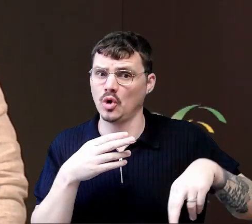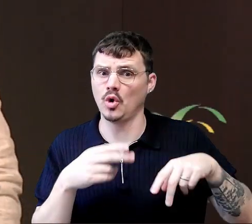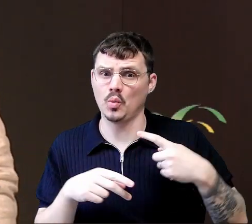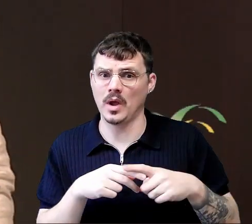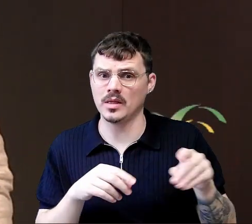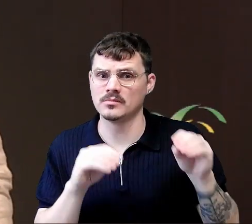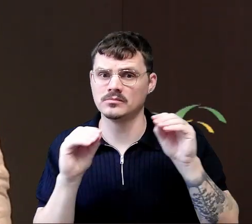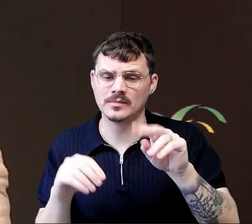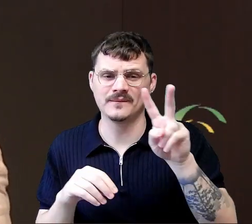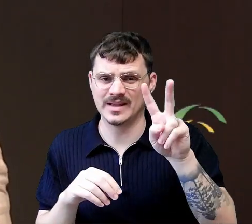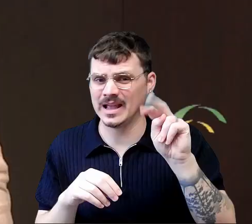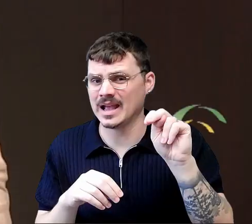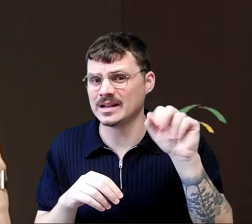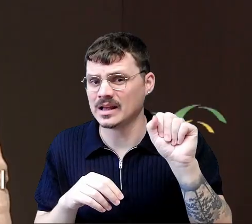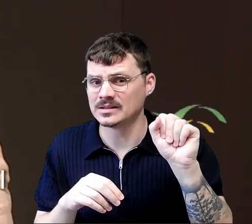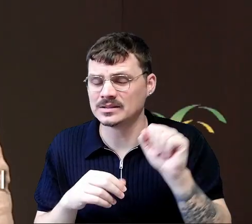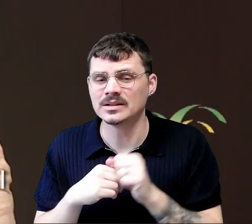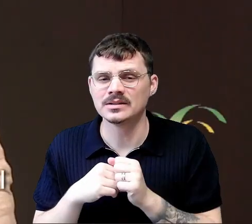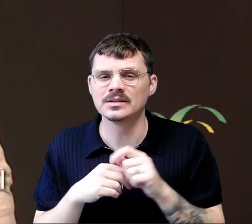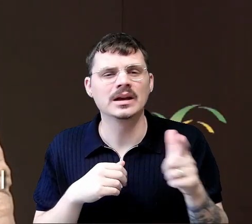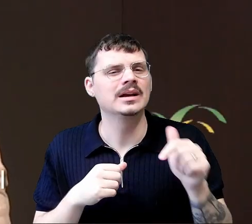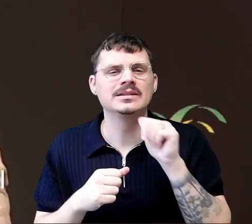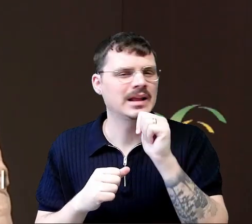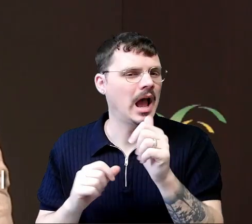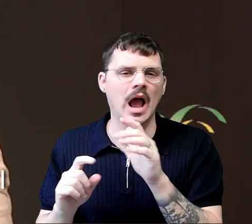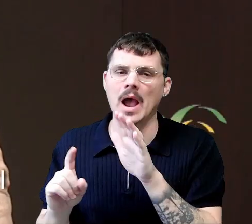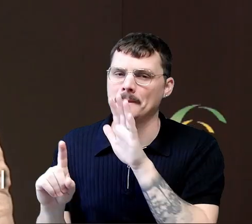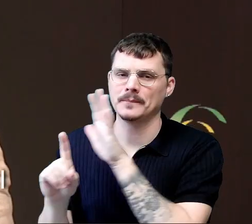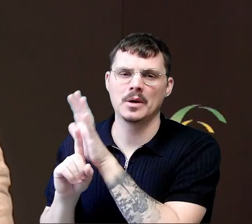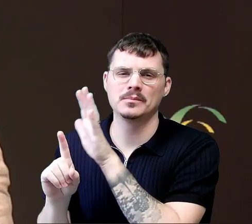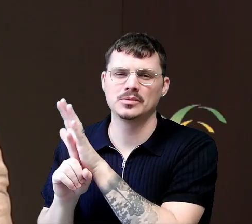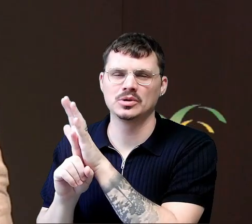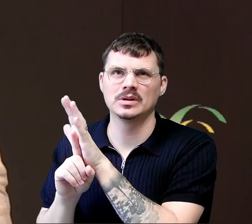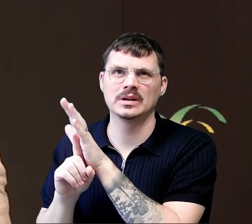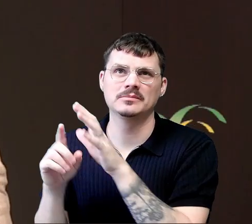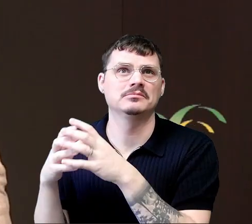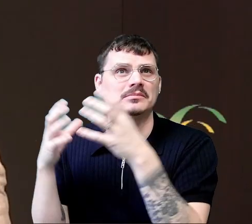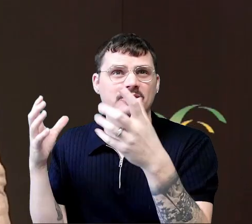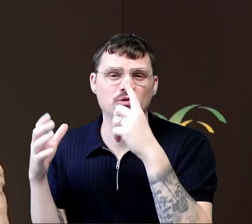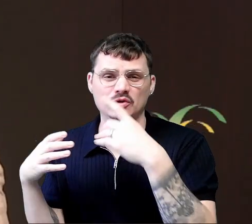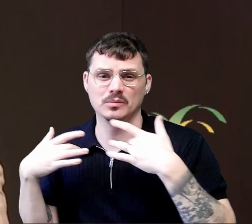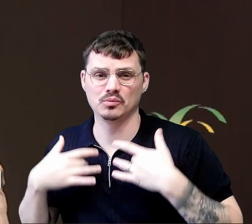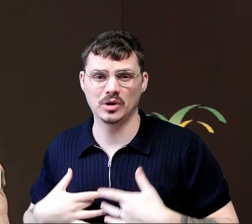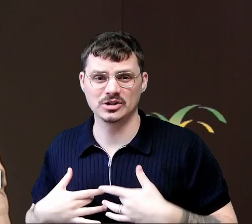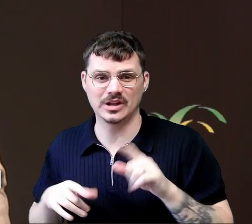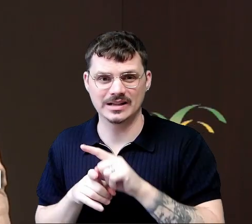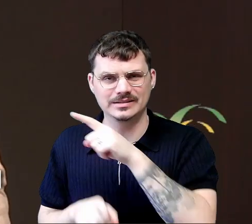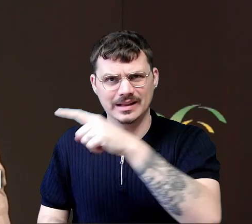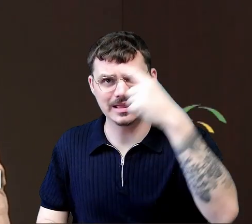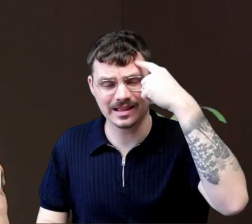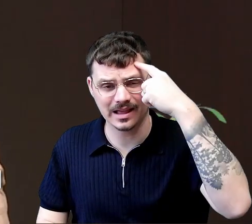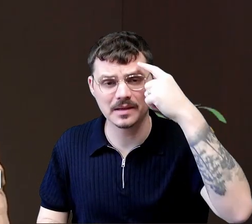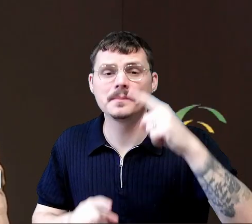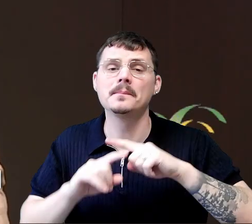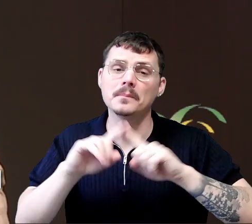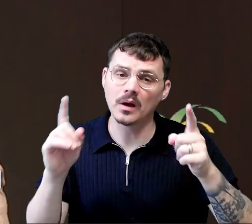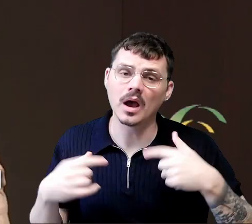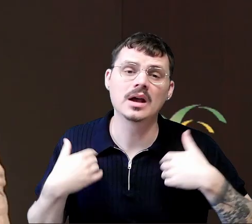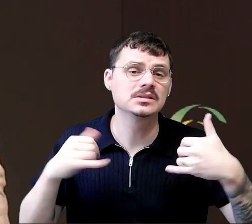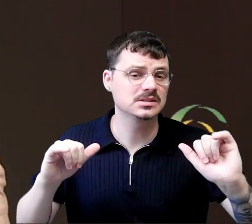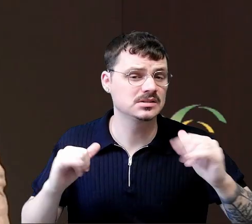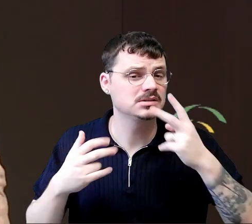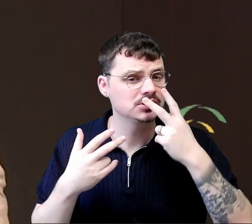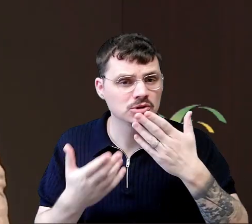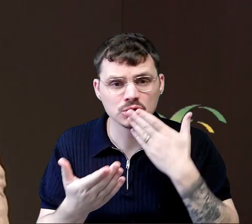had a vagus nerve stimulator. They're not as popular for depression as I think they hope to be, but I'm still seeing some pretty darn